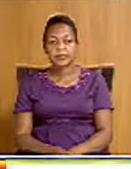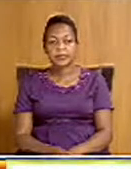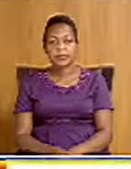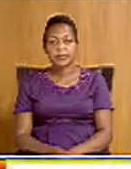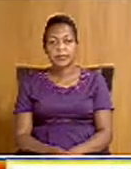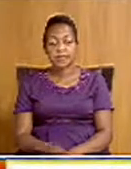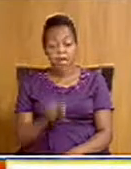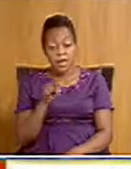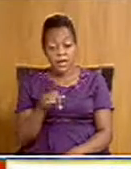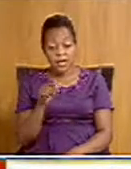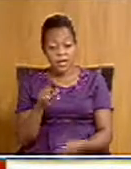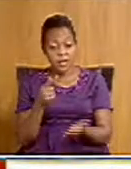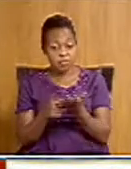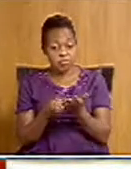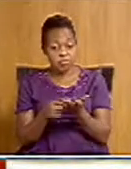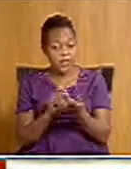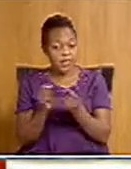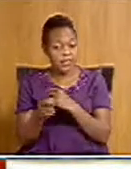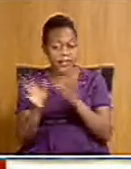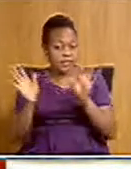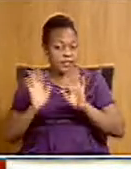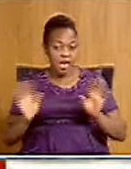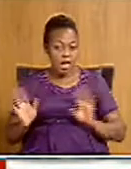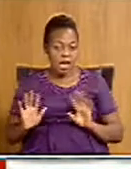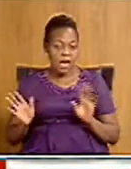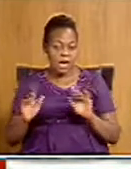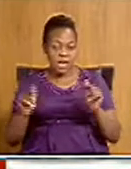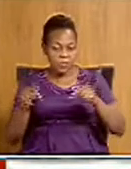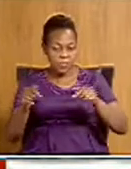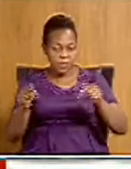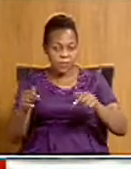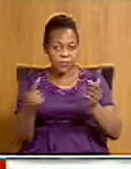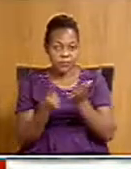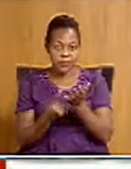icyo cyafe cyawe no munda tumukicyusa mu kireke.